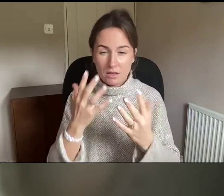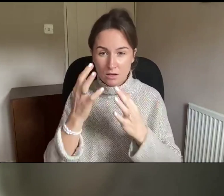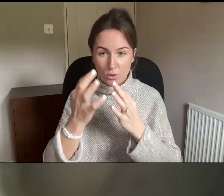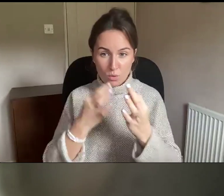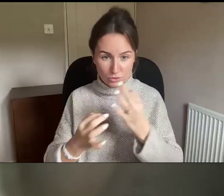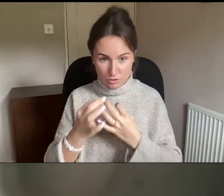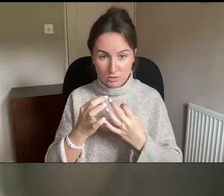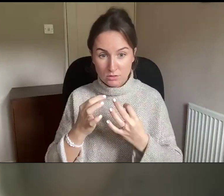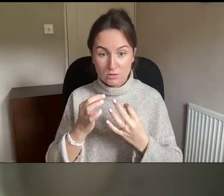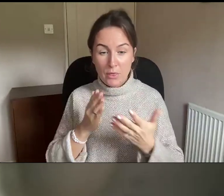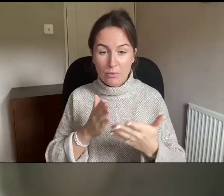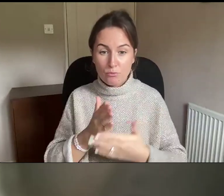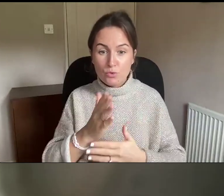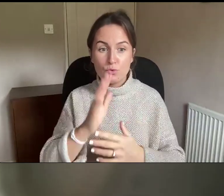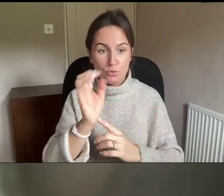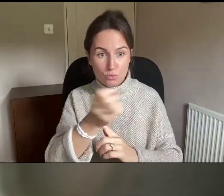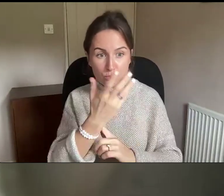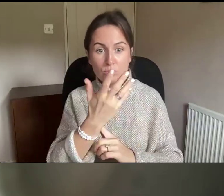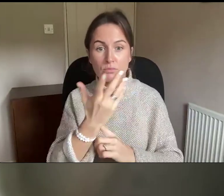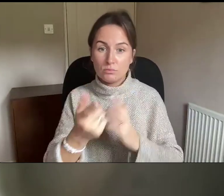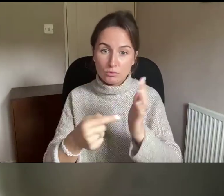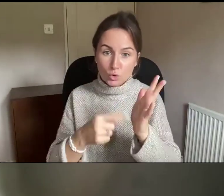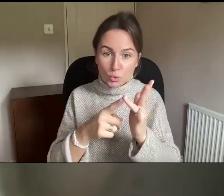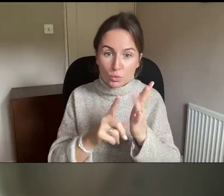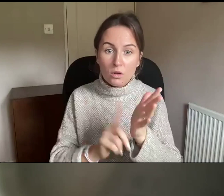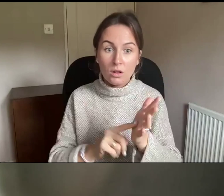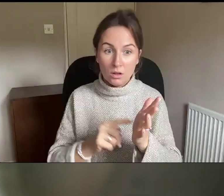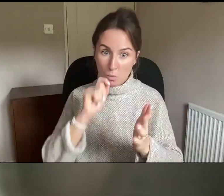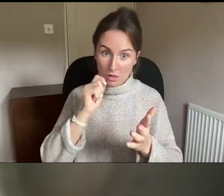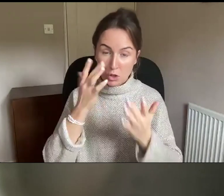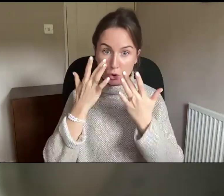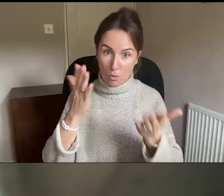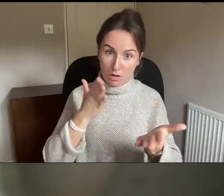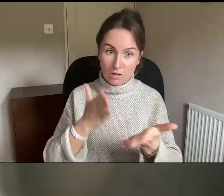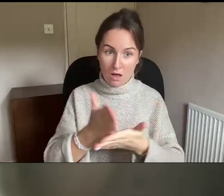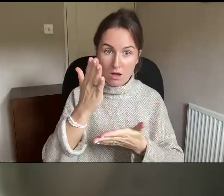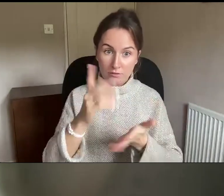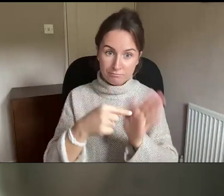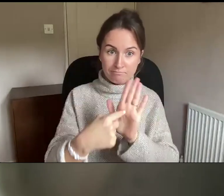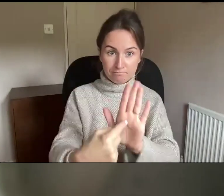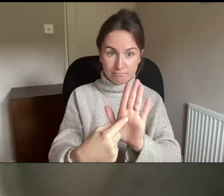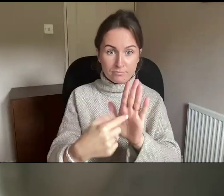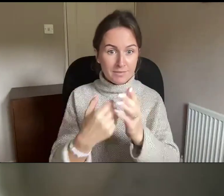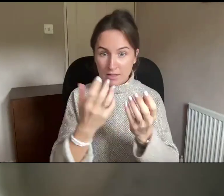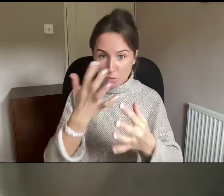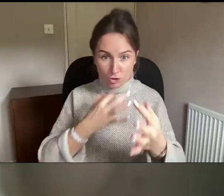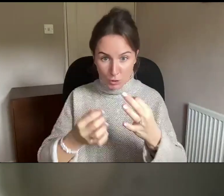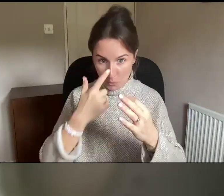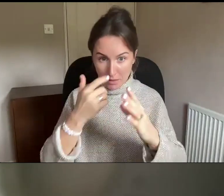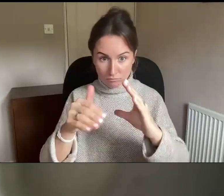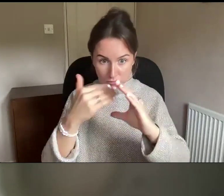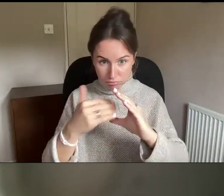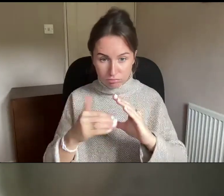I'm demonstrating the tool, because we will do a live demonstration as part of this session, feel free to pop them in the chat, because I can go